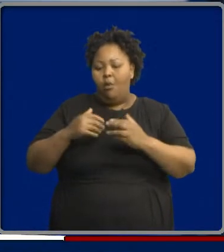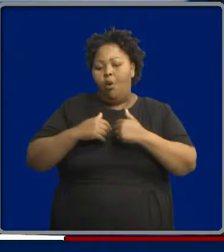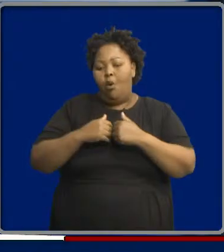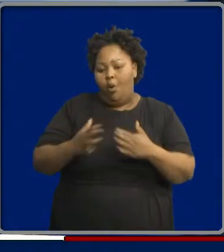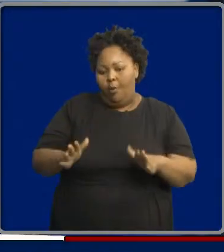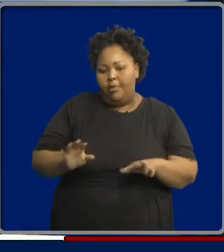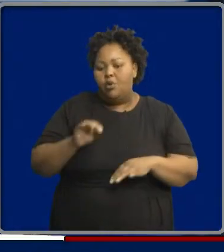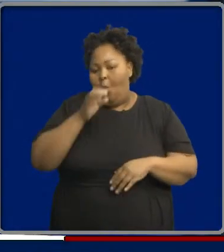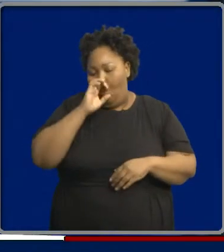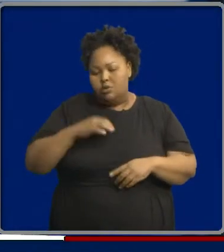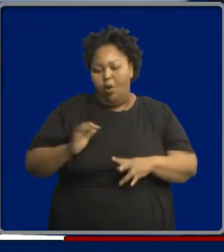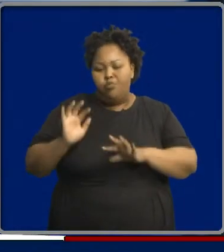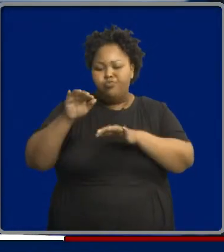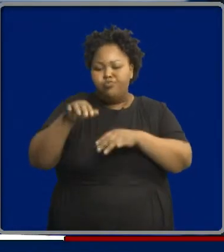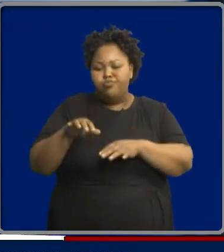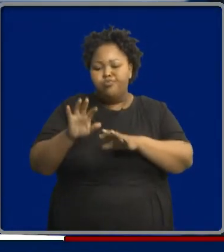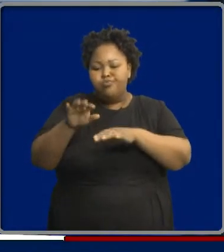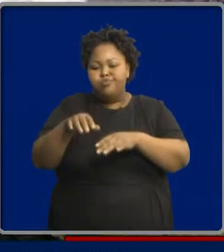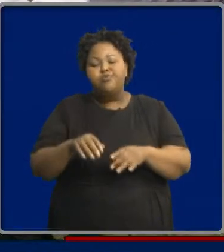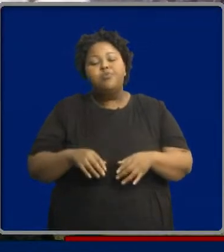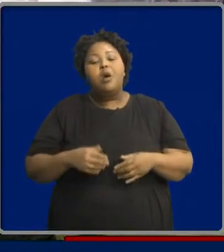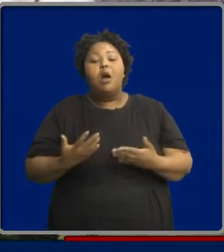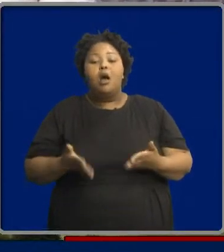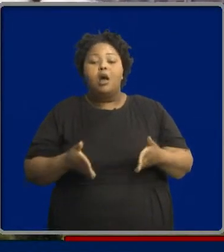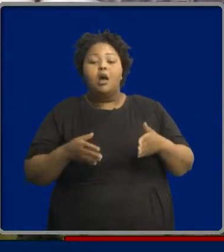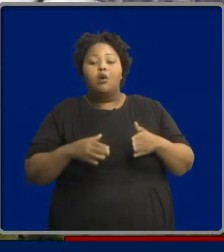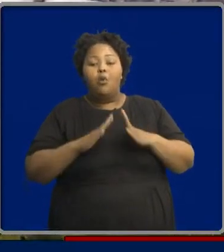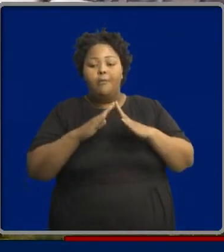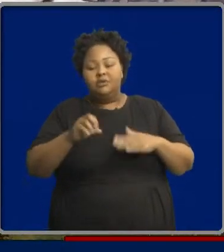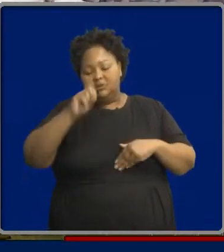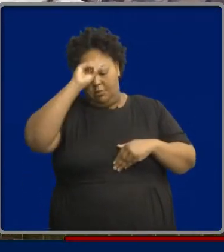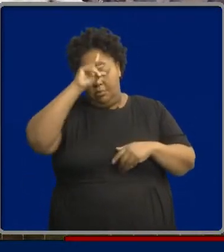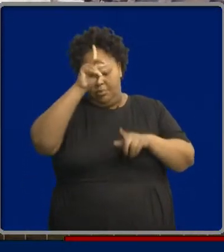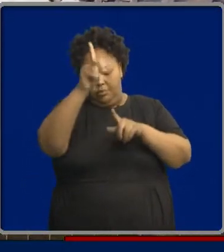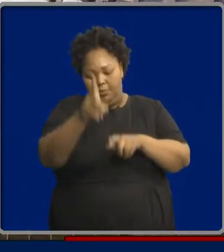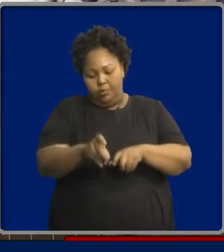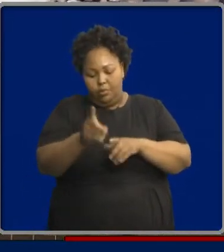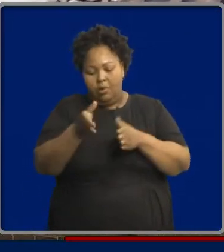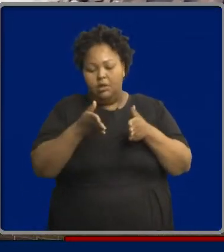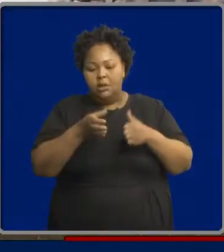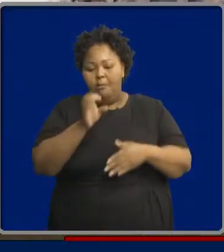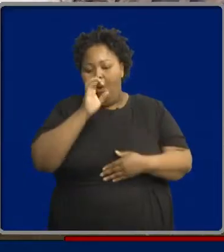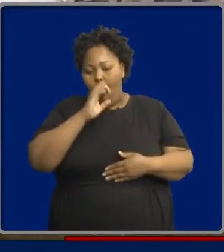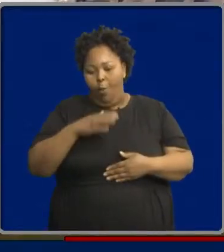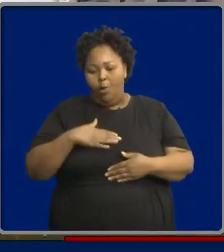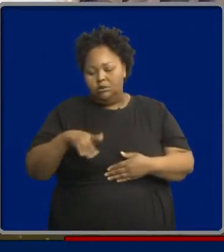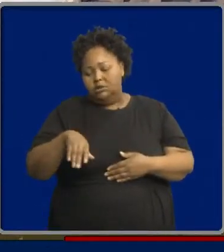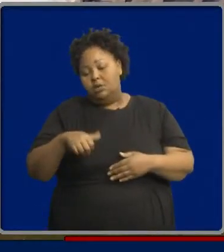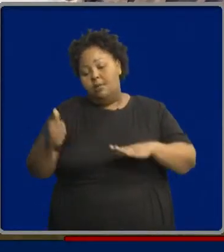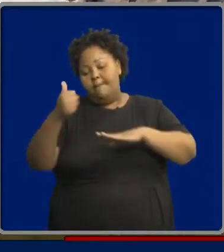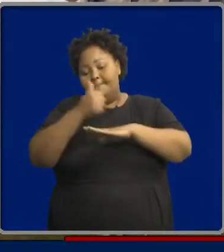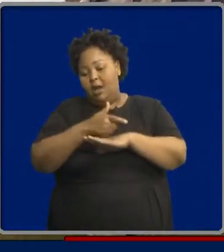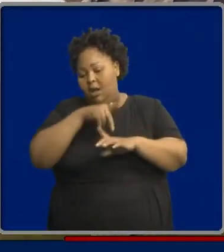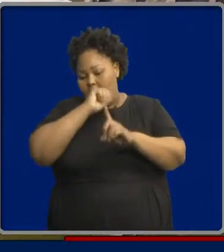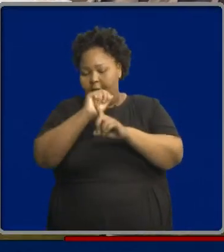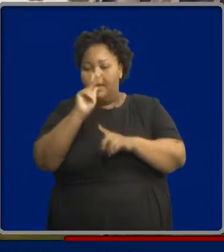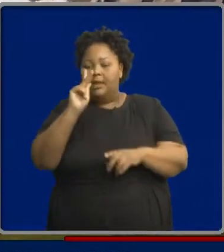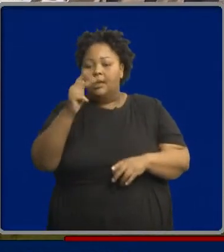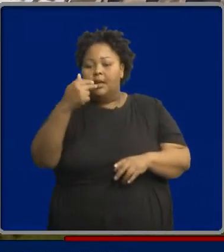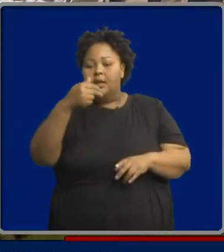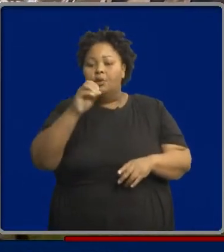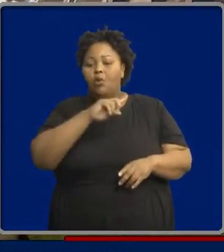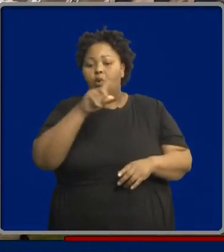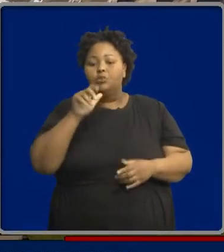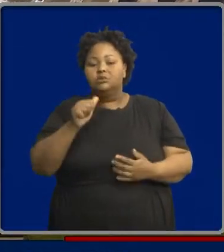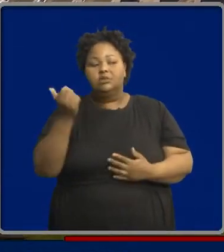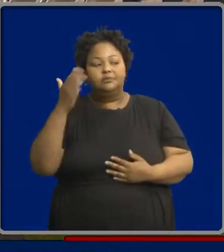Resources and Energy, Eswatini. Following a pronouncement by South African authorities of opening the gates of several dams,